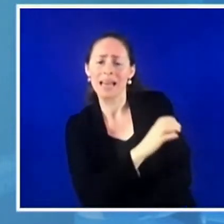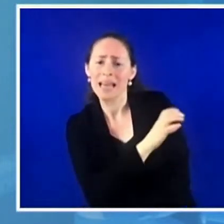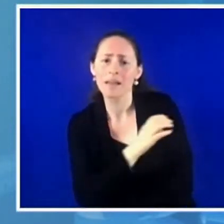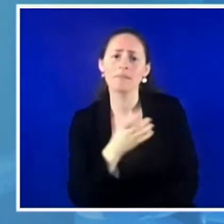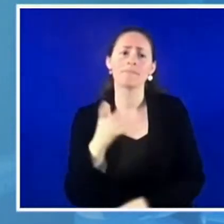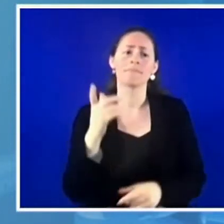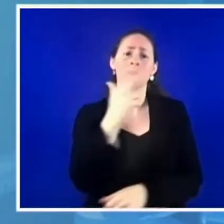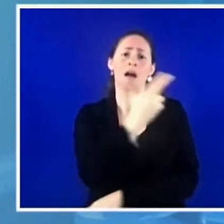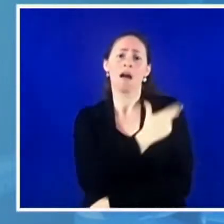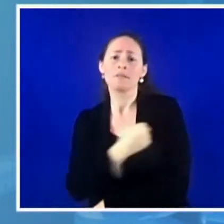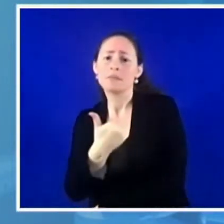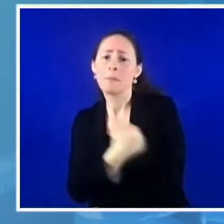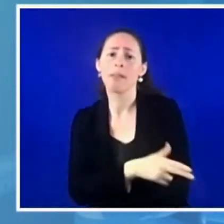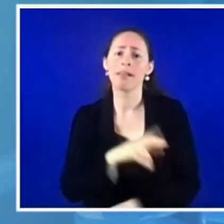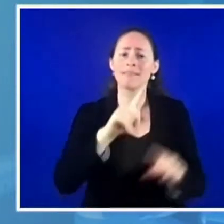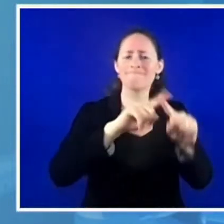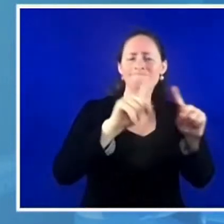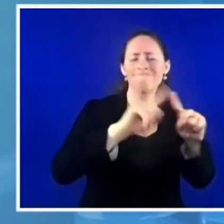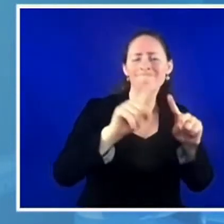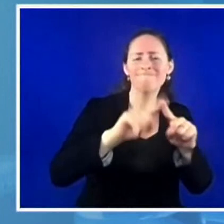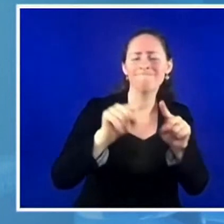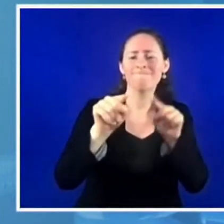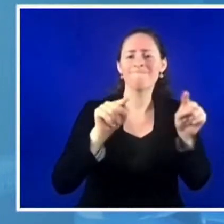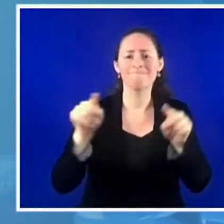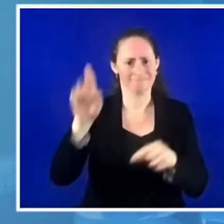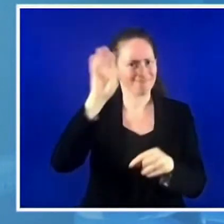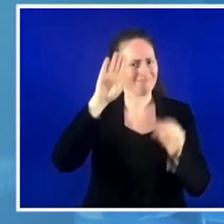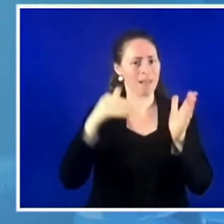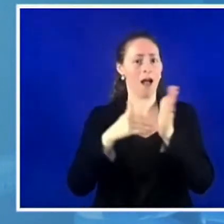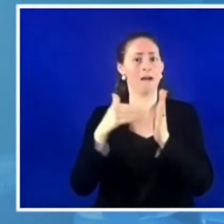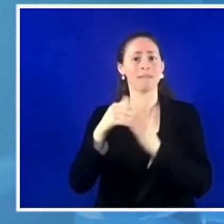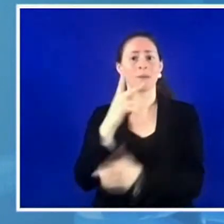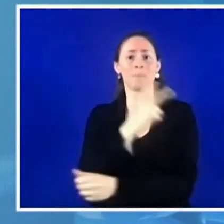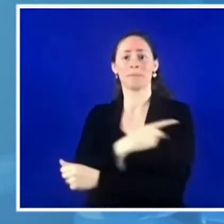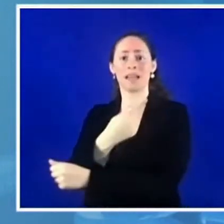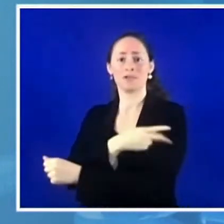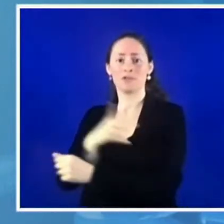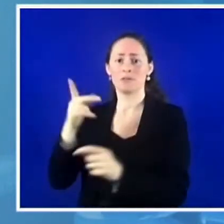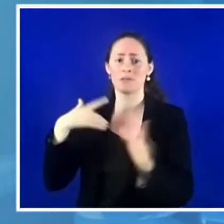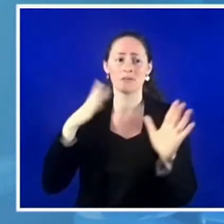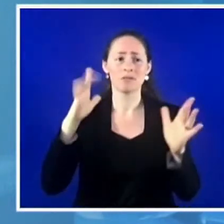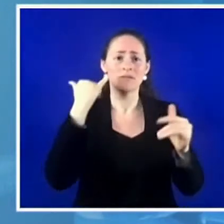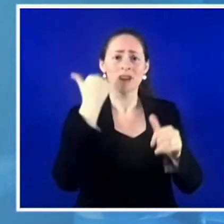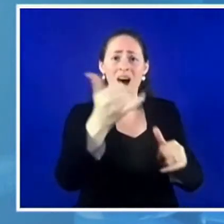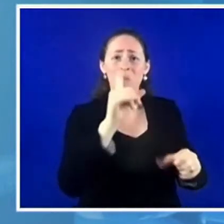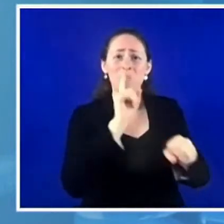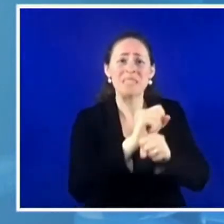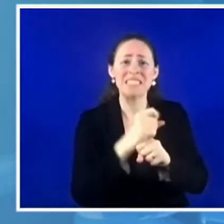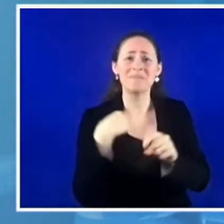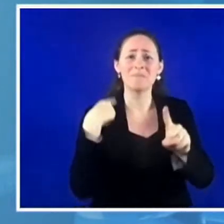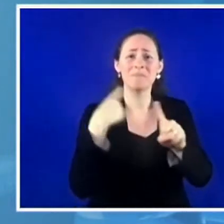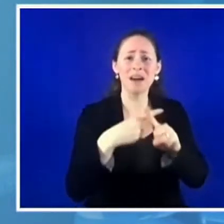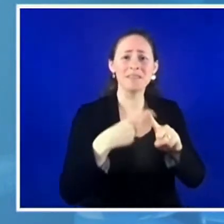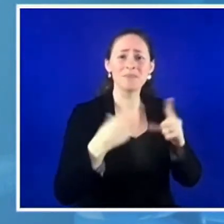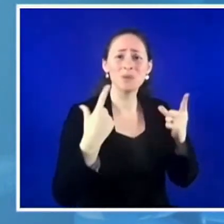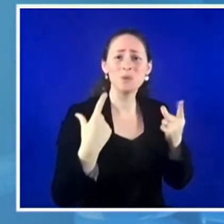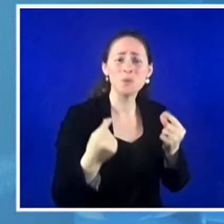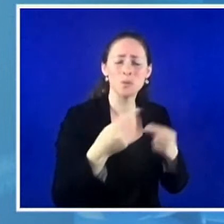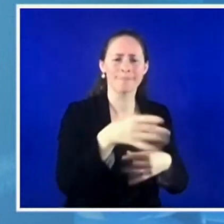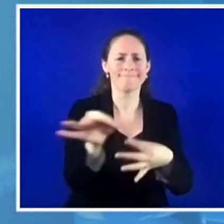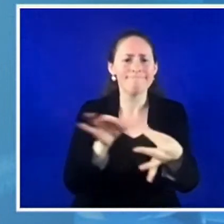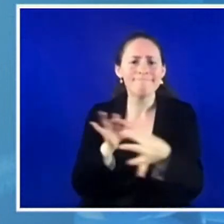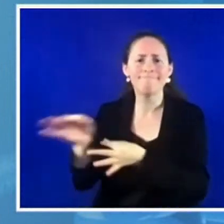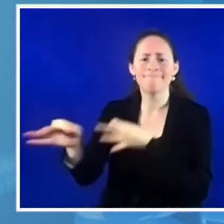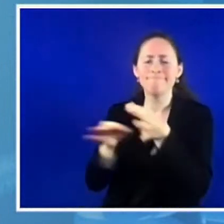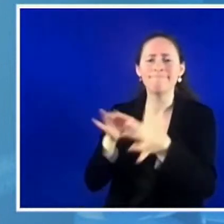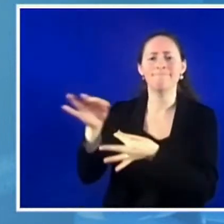when a COVID test came back positive. You've taken a hard look at the data and made tough decisions on behalf of your communities.